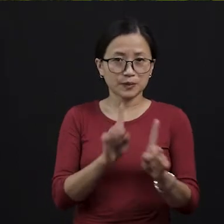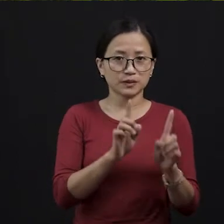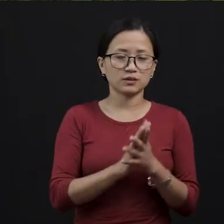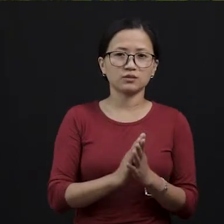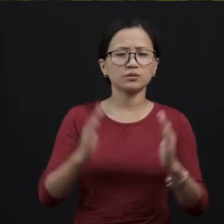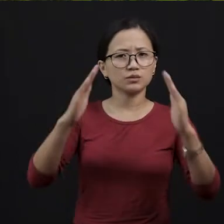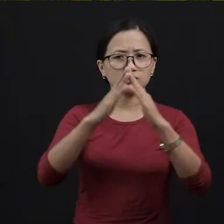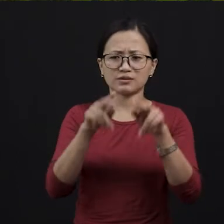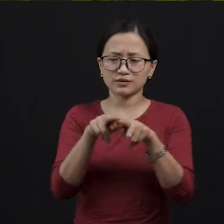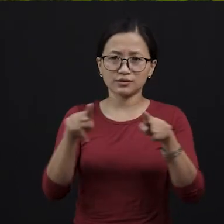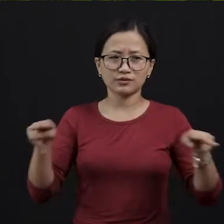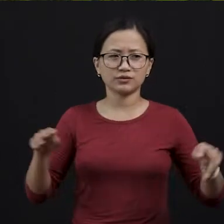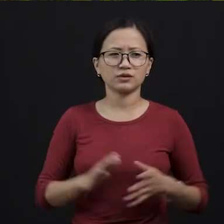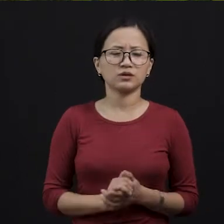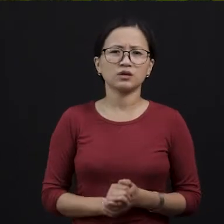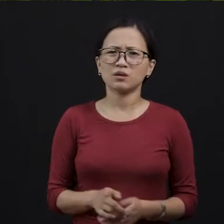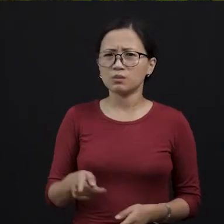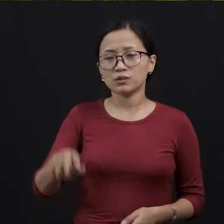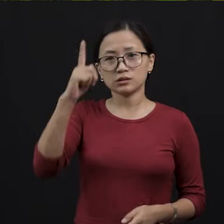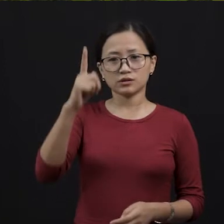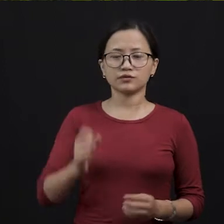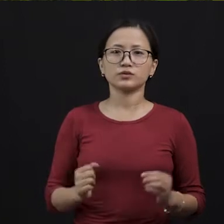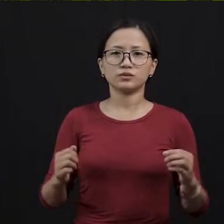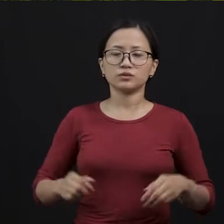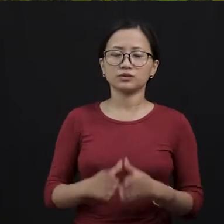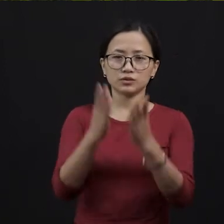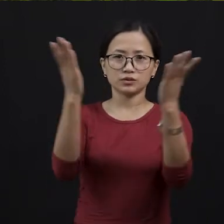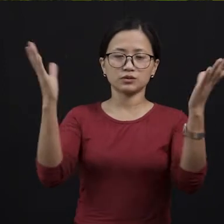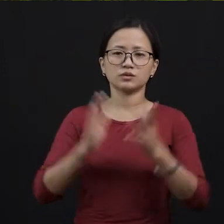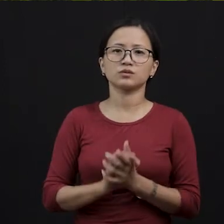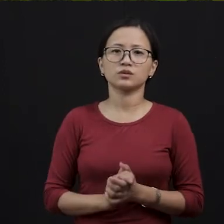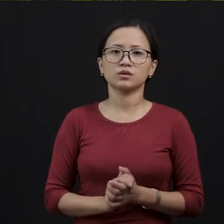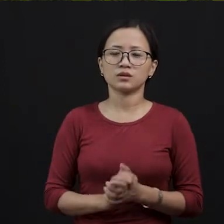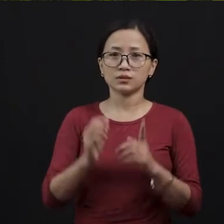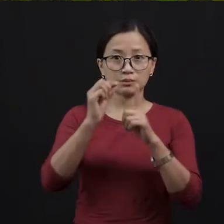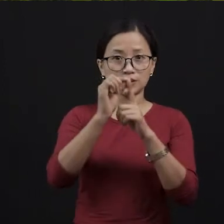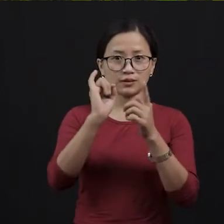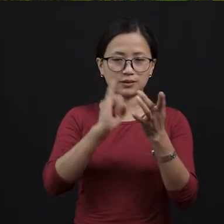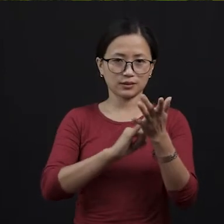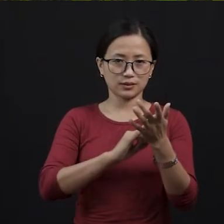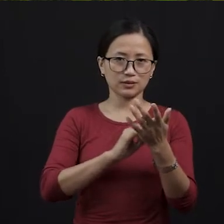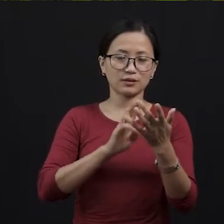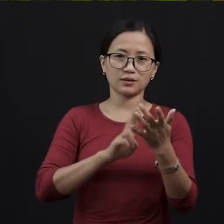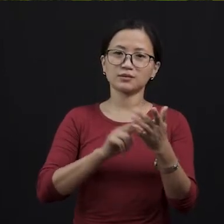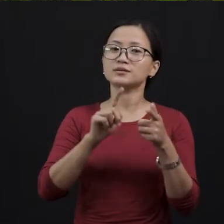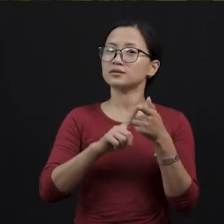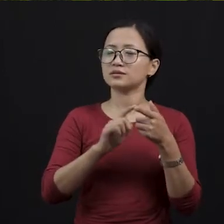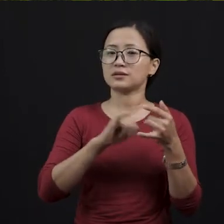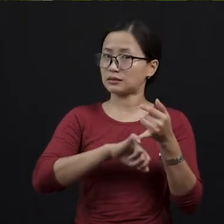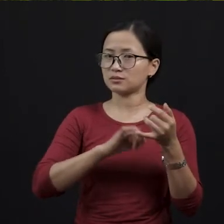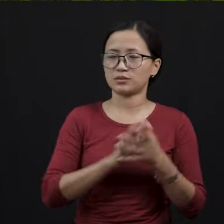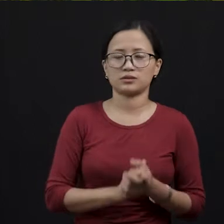mountains, they're so different. See, most of the trees in the mountains are pines, right? See